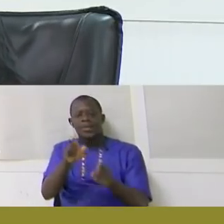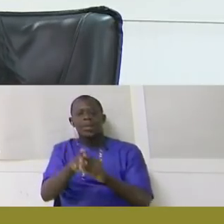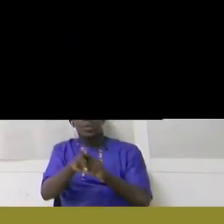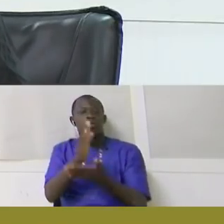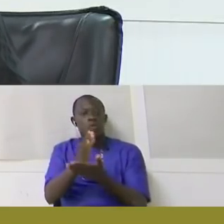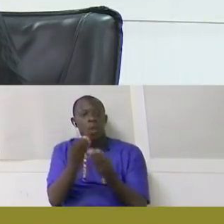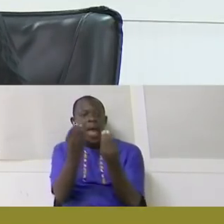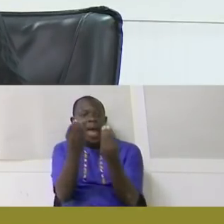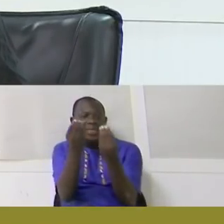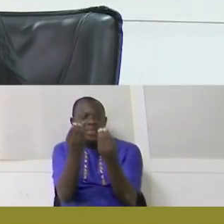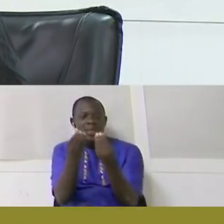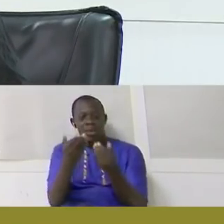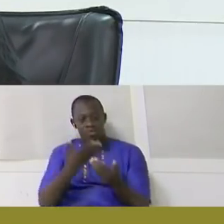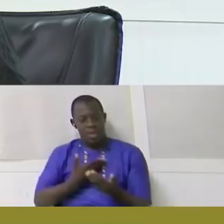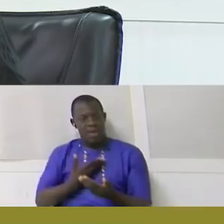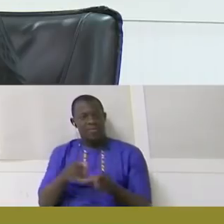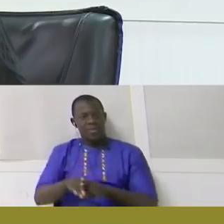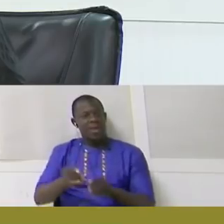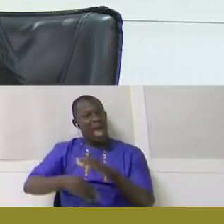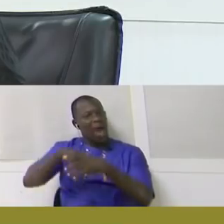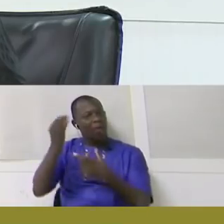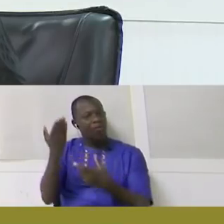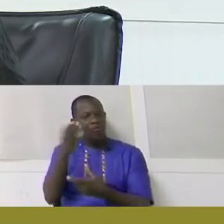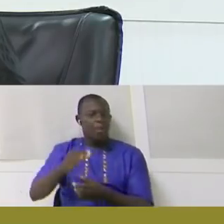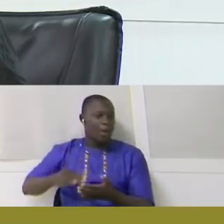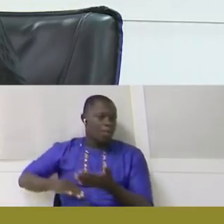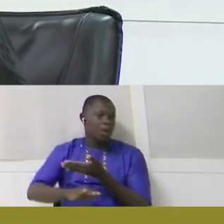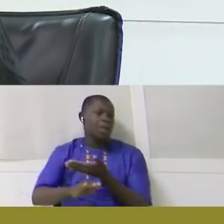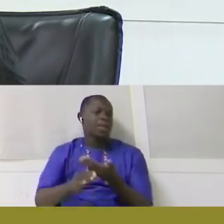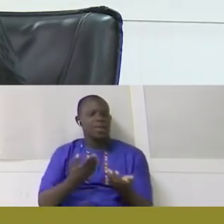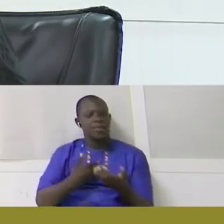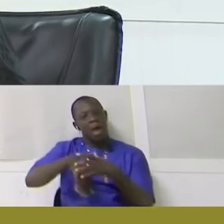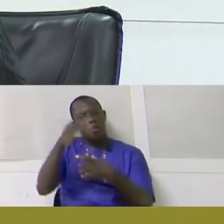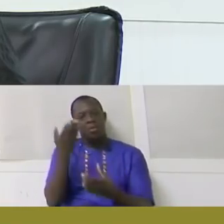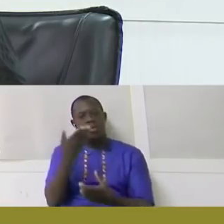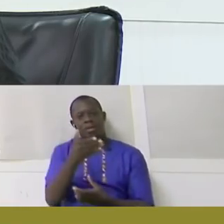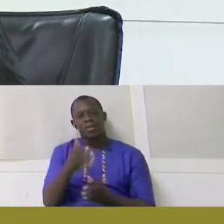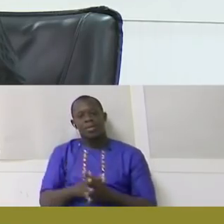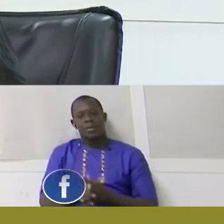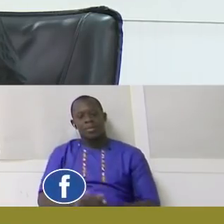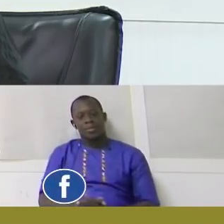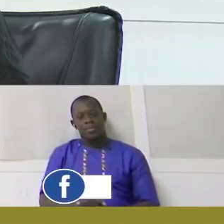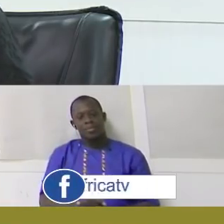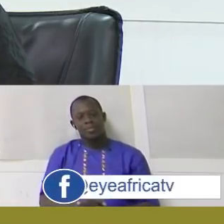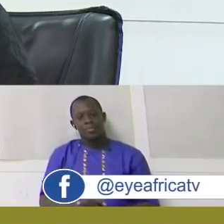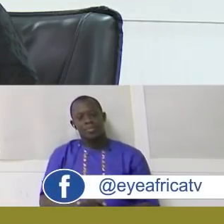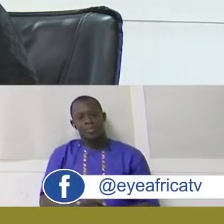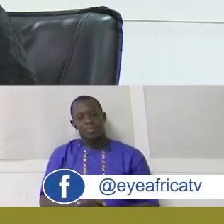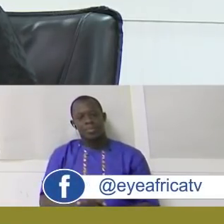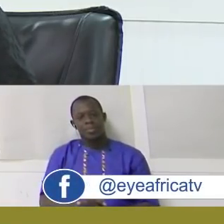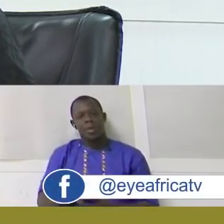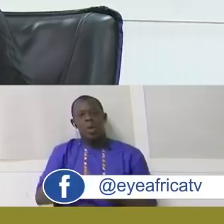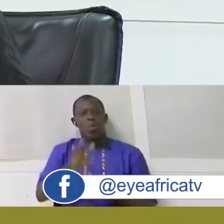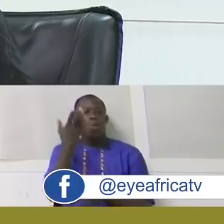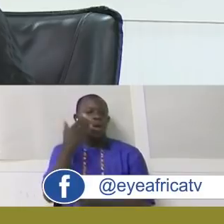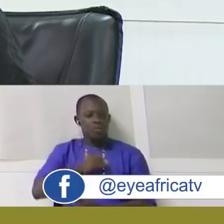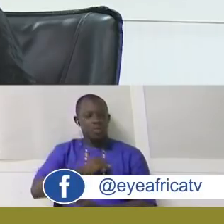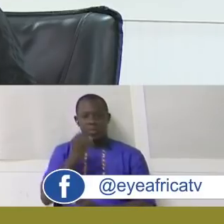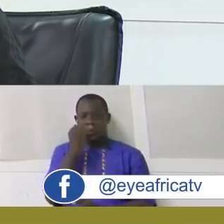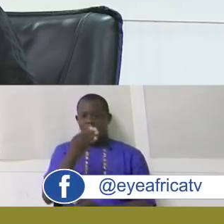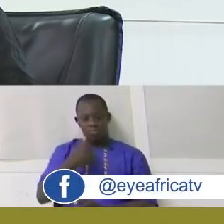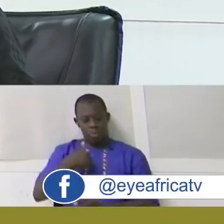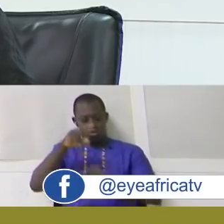was in a jeans card. I was just from a tailor and the money that I had on me, he took it away. So bimne, I'm sitting in